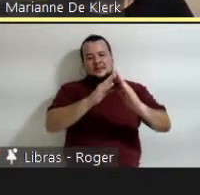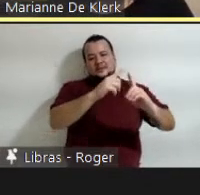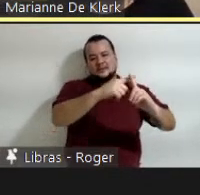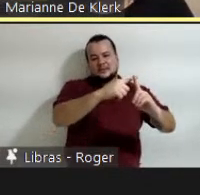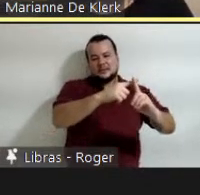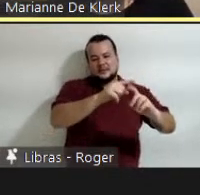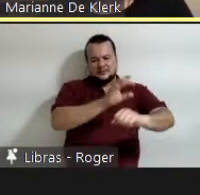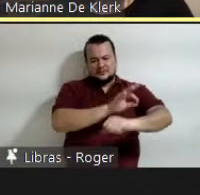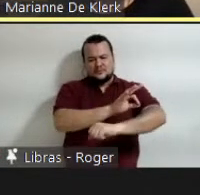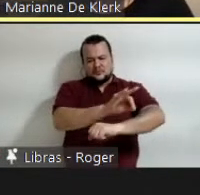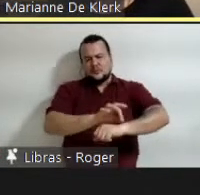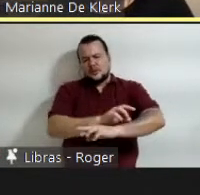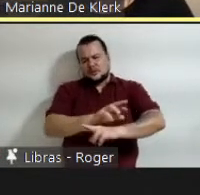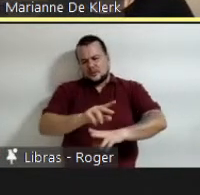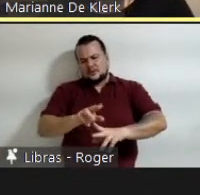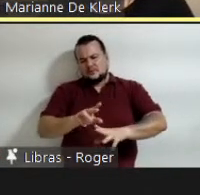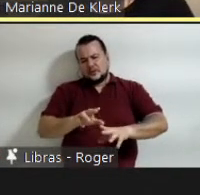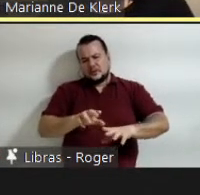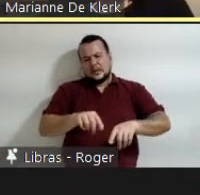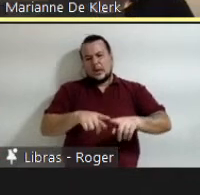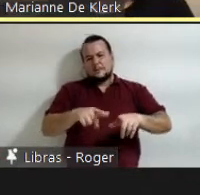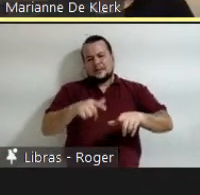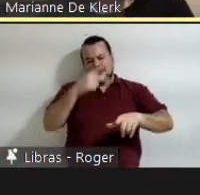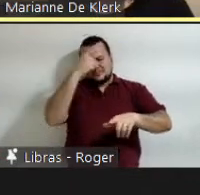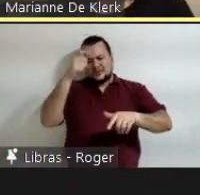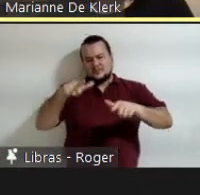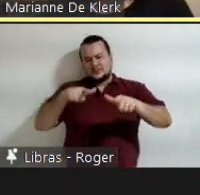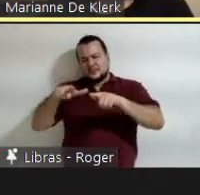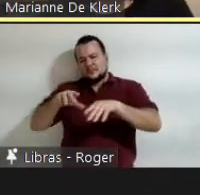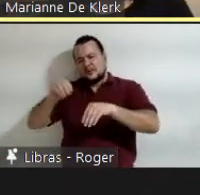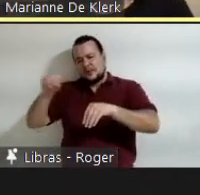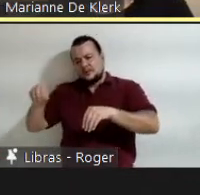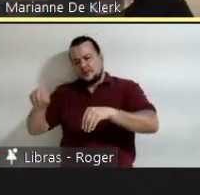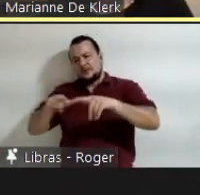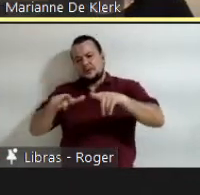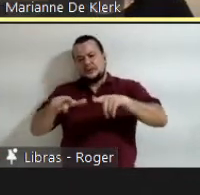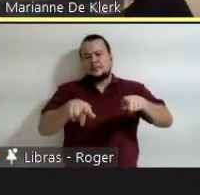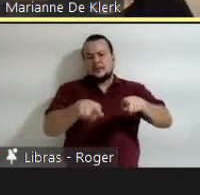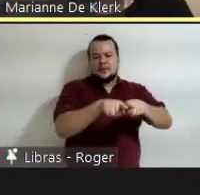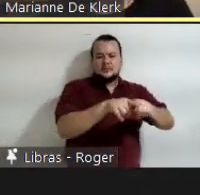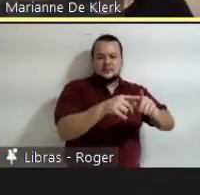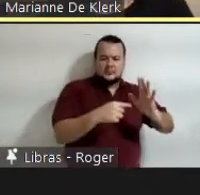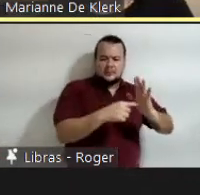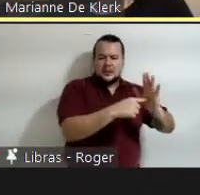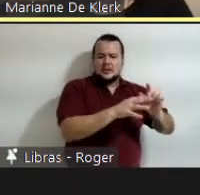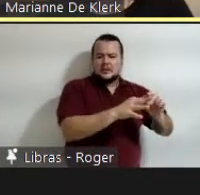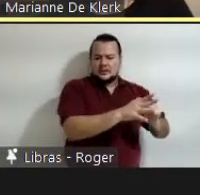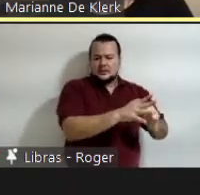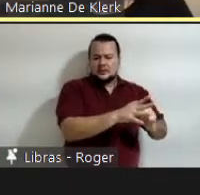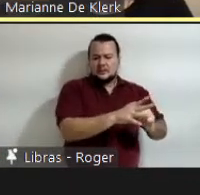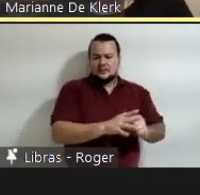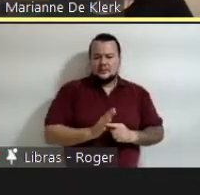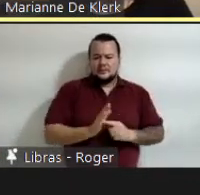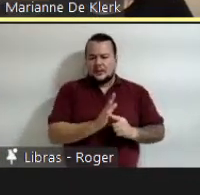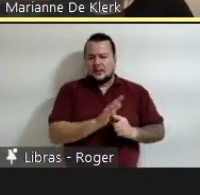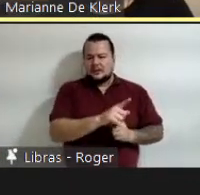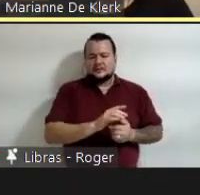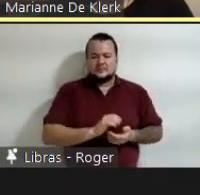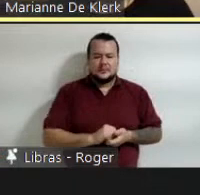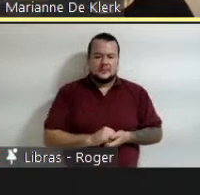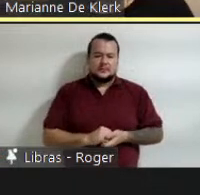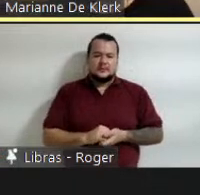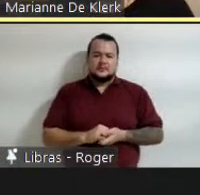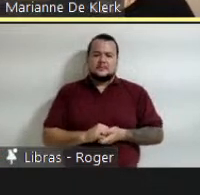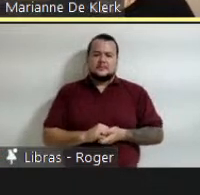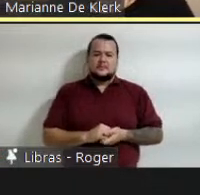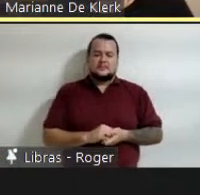this building. It was a heavily influenced, again, by the Ministry of Health and Education, by Niemeyer. And